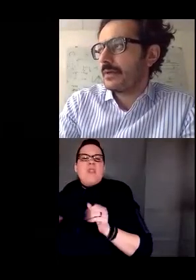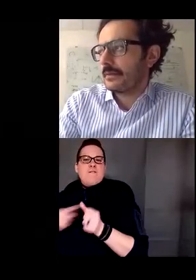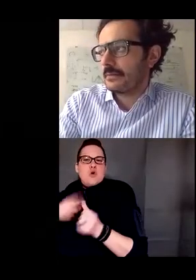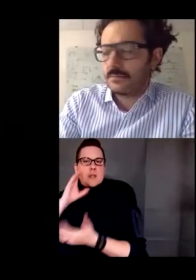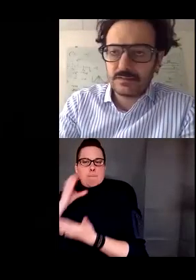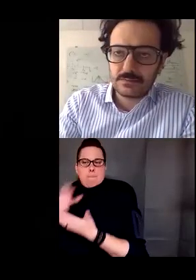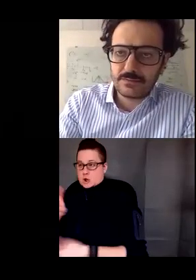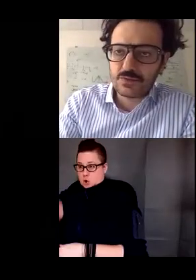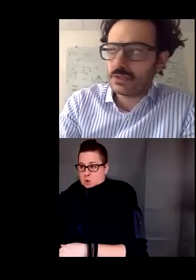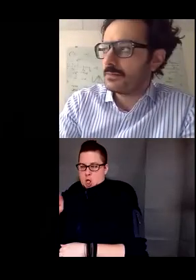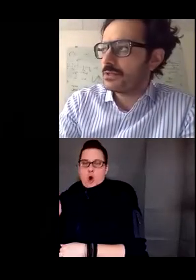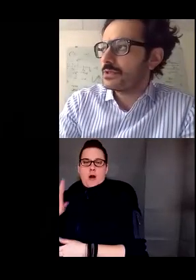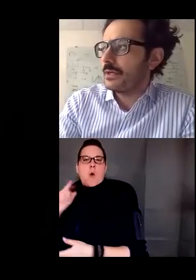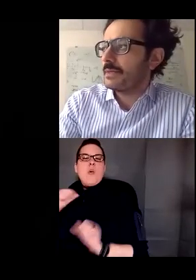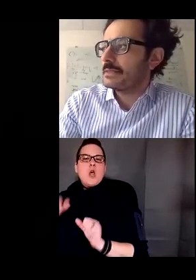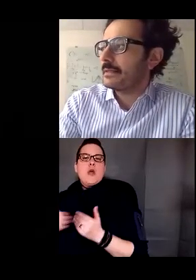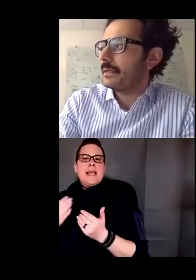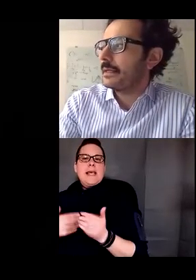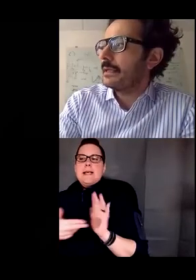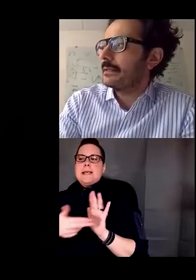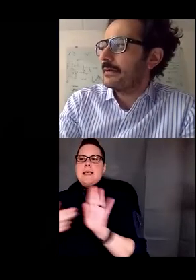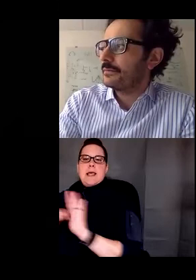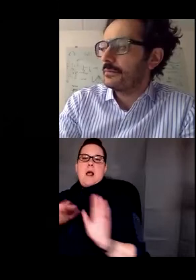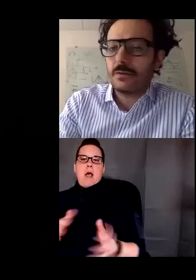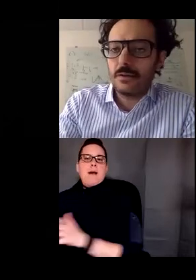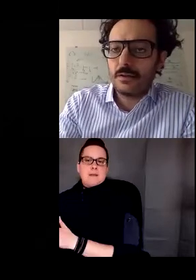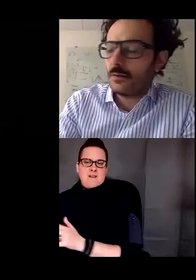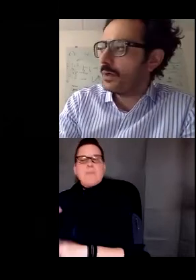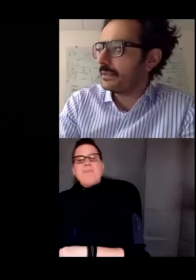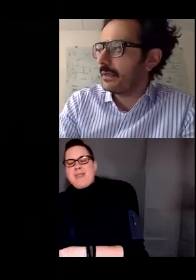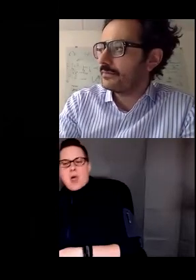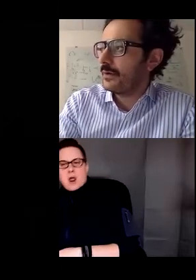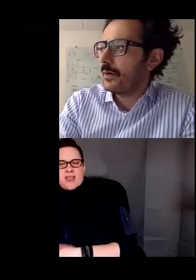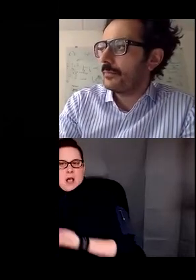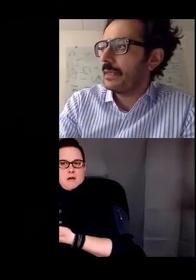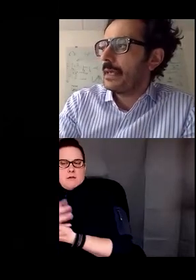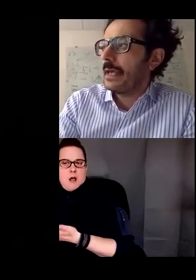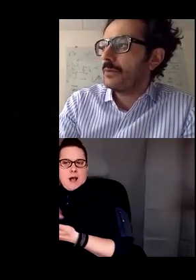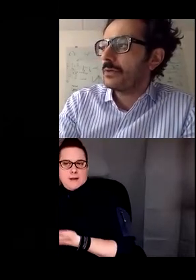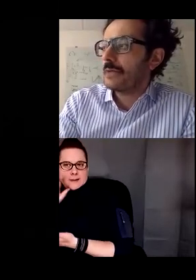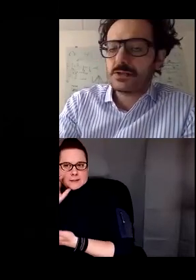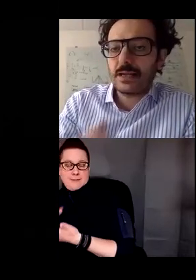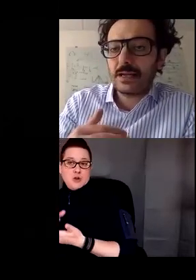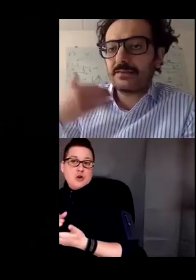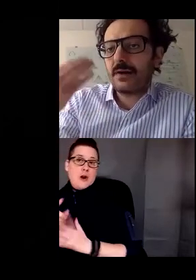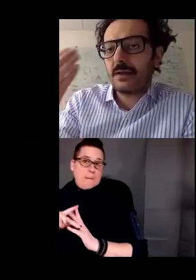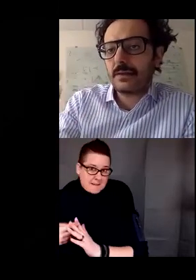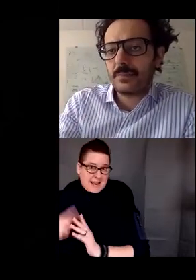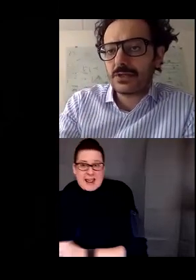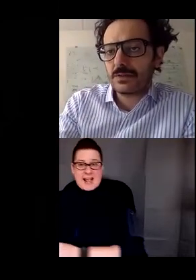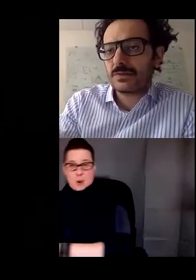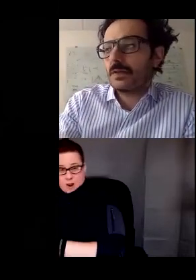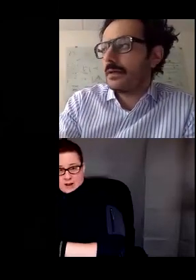they collected this diffusion image at baseline and after 1 year at follow-up. And we could actually classify